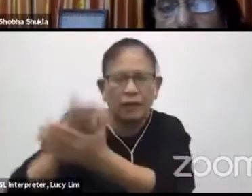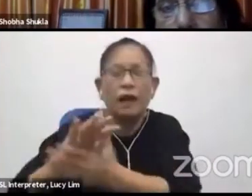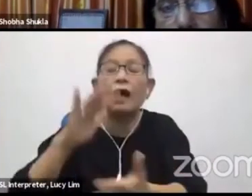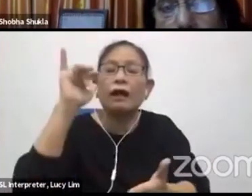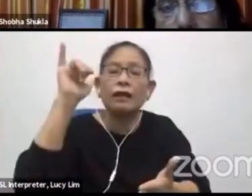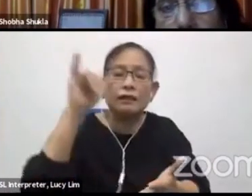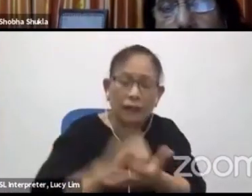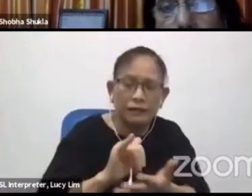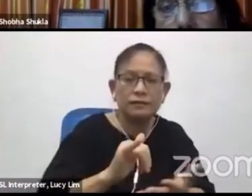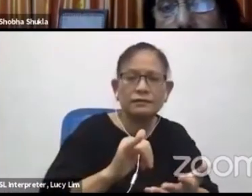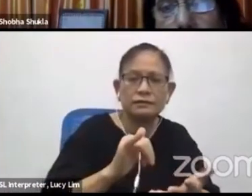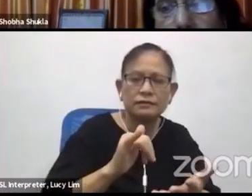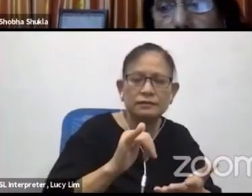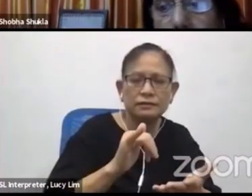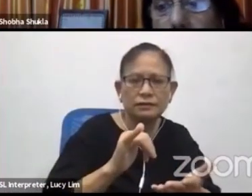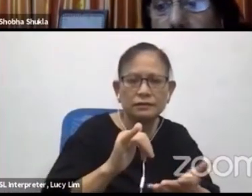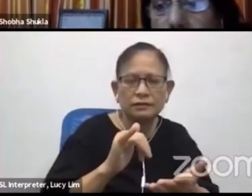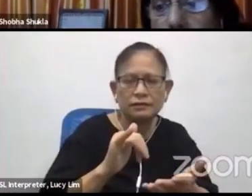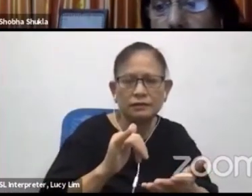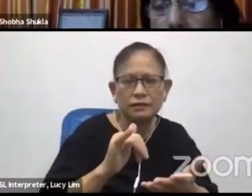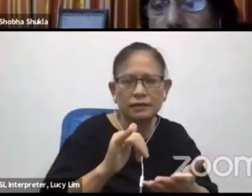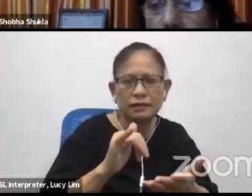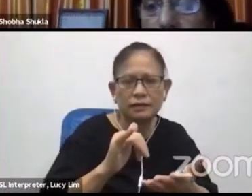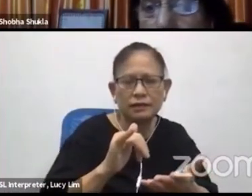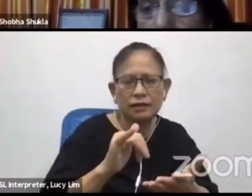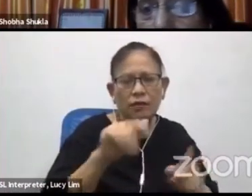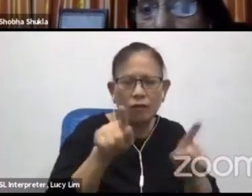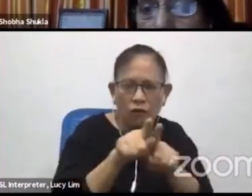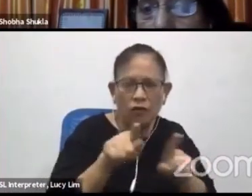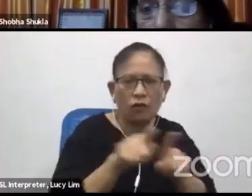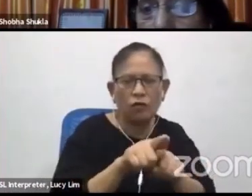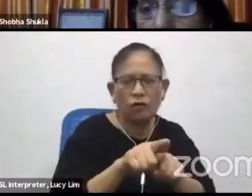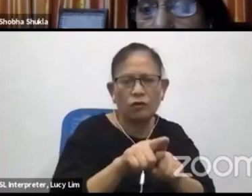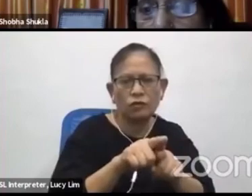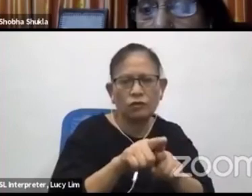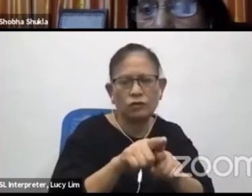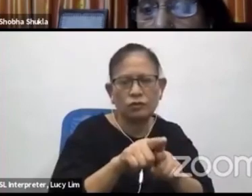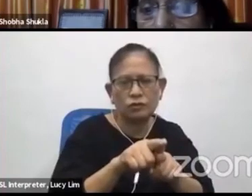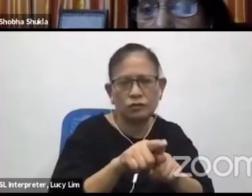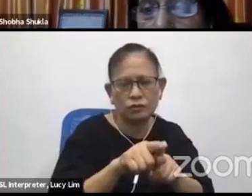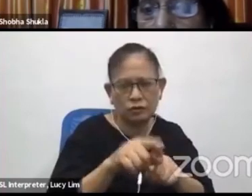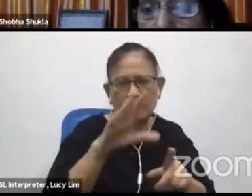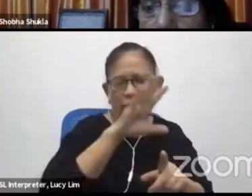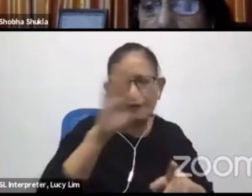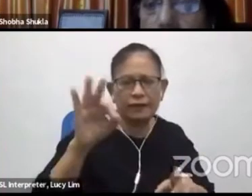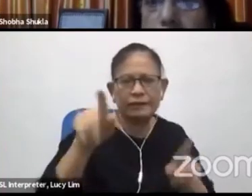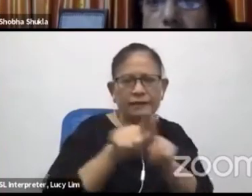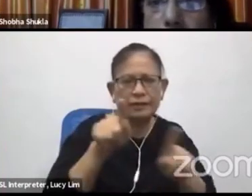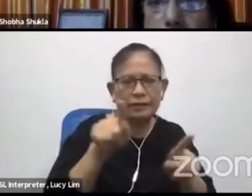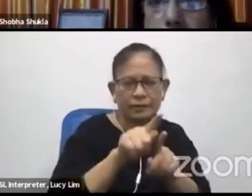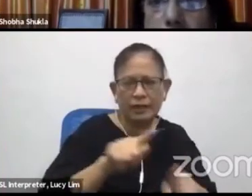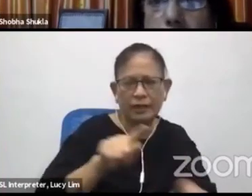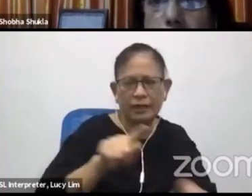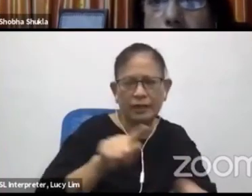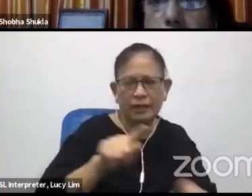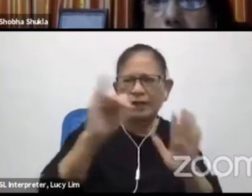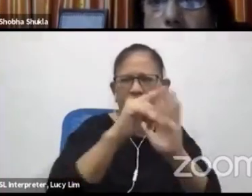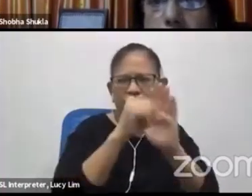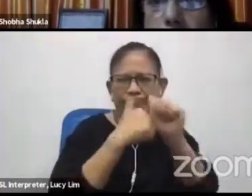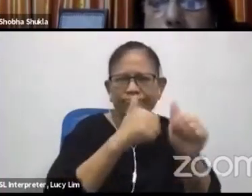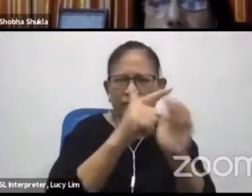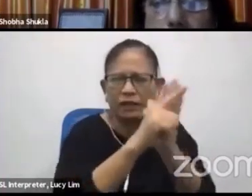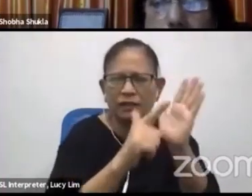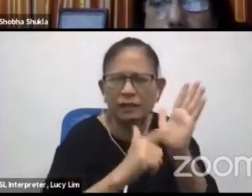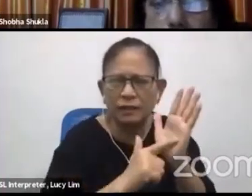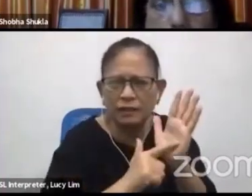of fundamentalism is now also getting legally codified further, and therefore is